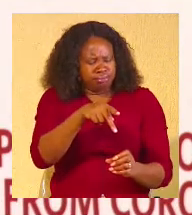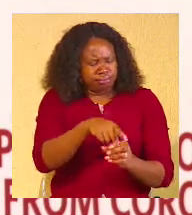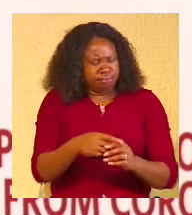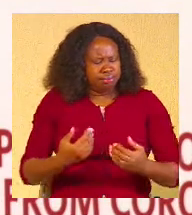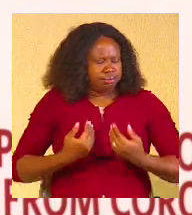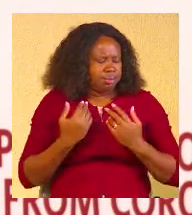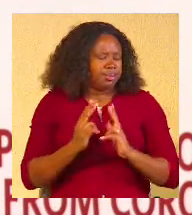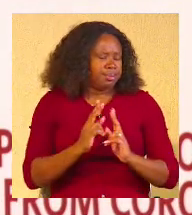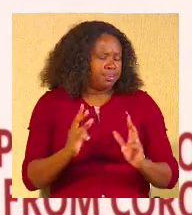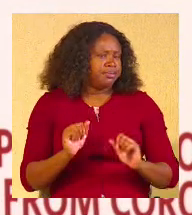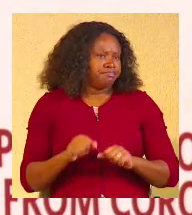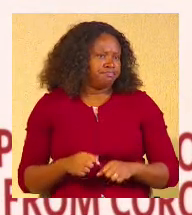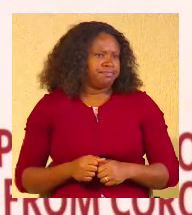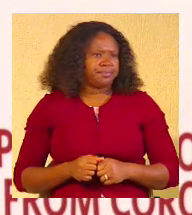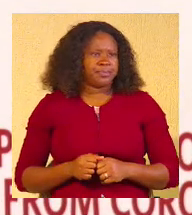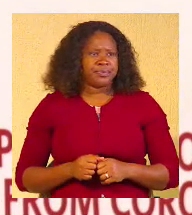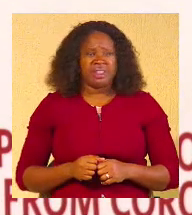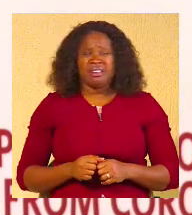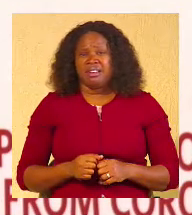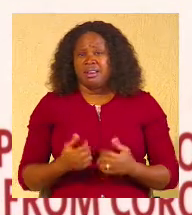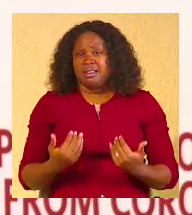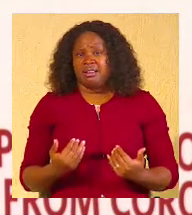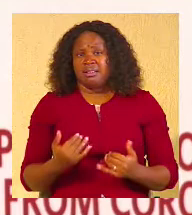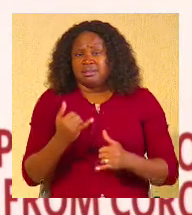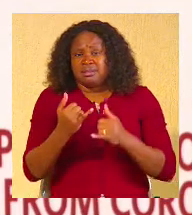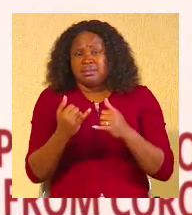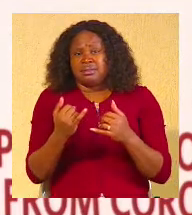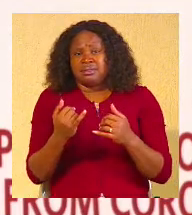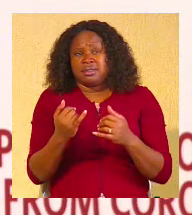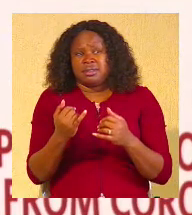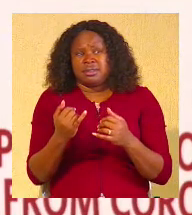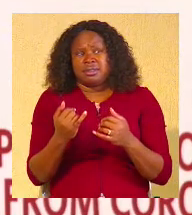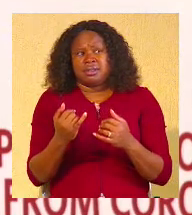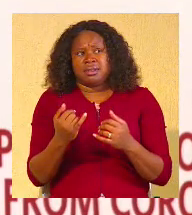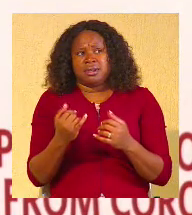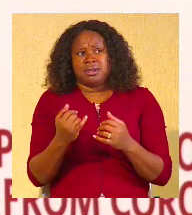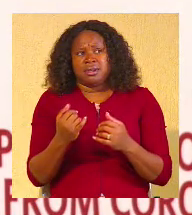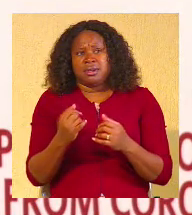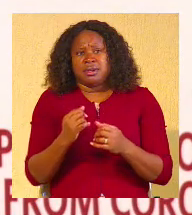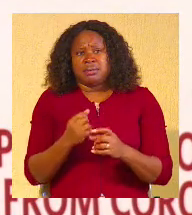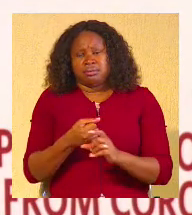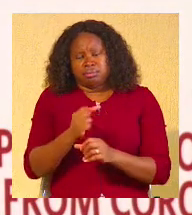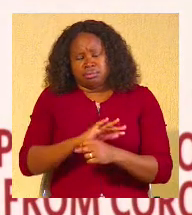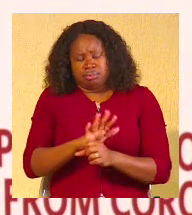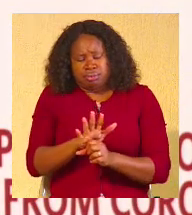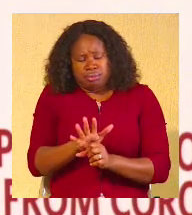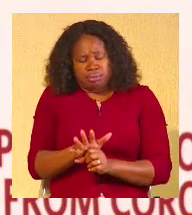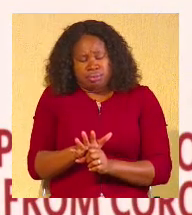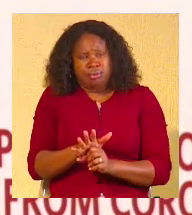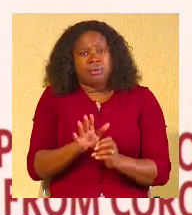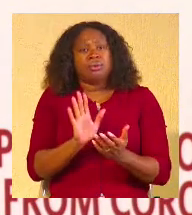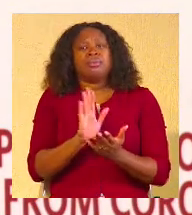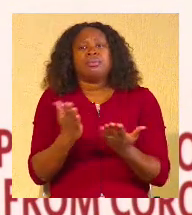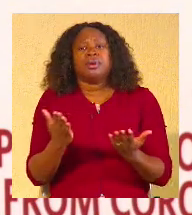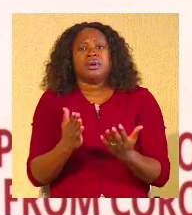young people. At the end of the day, the turnkey solution of COVID-19 lies in the hands